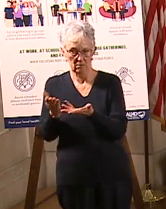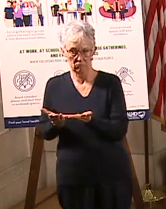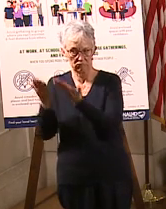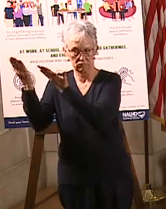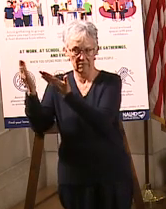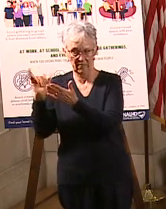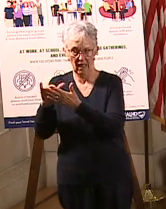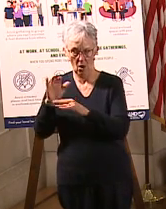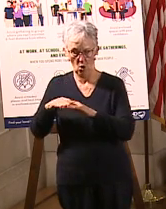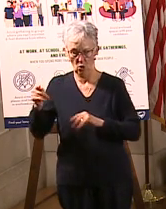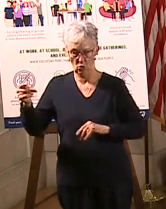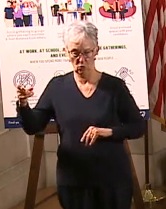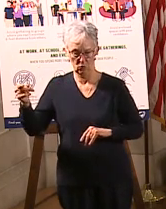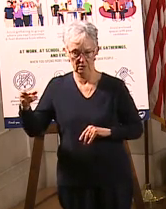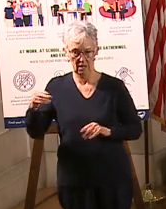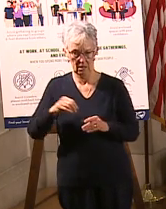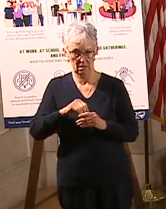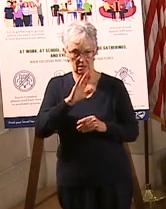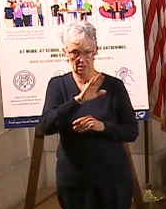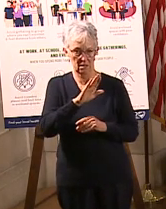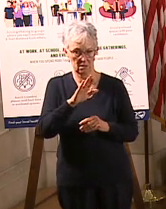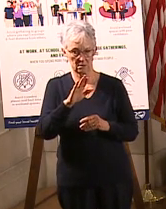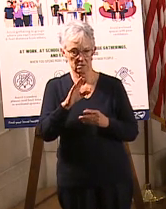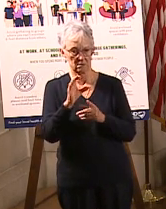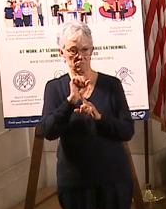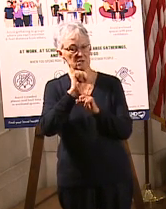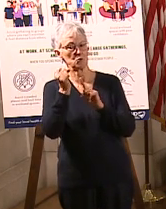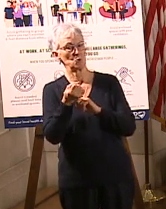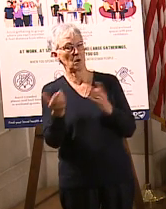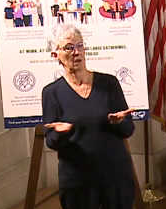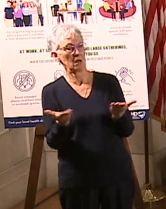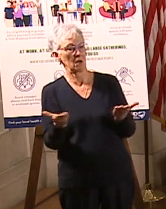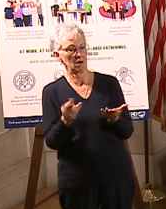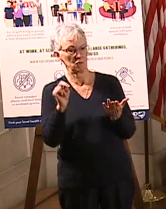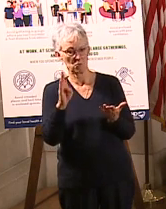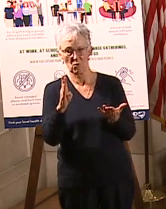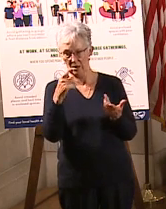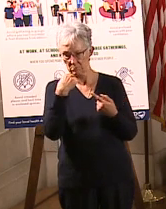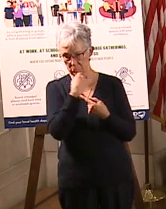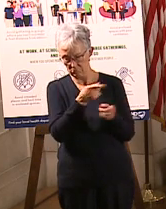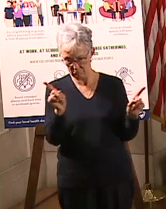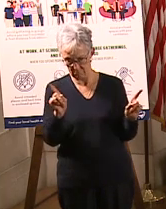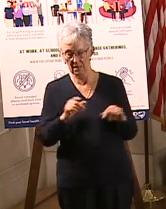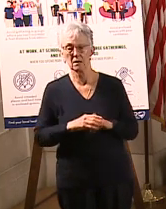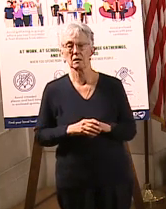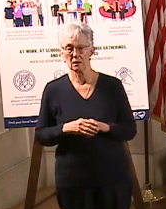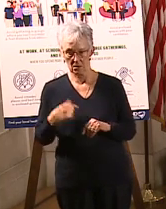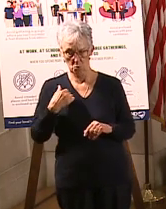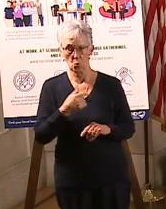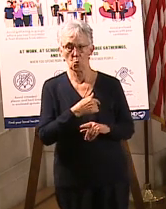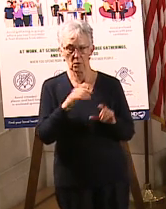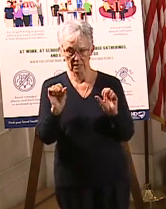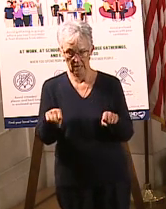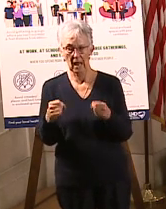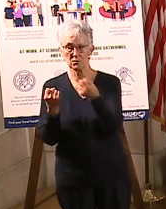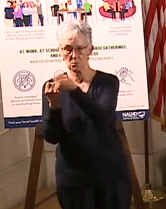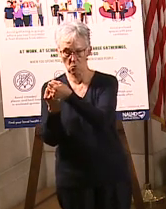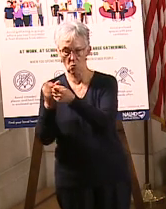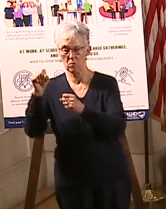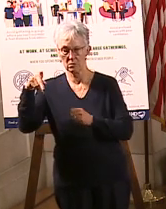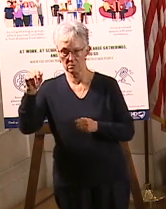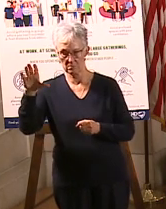by prioritizing, continuing to control our spending, and focusing on the priorities of the state, we can be able to support Spacecom